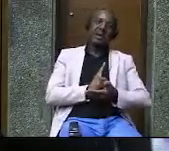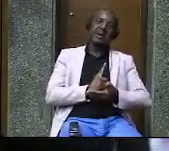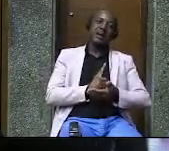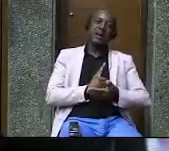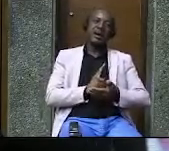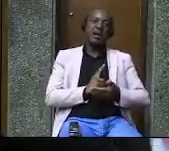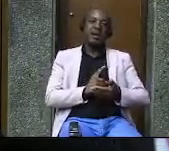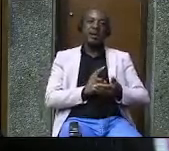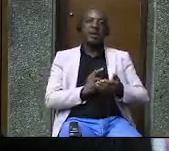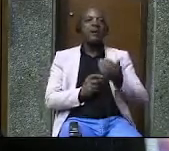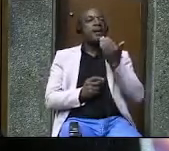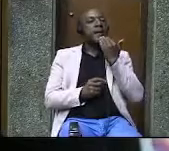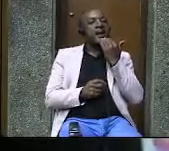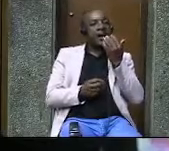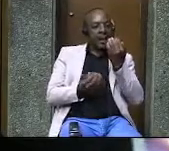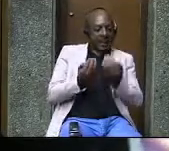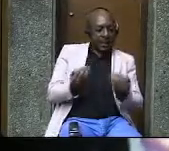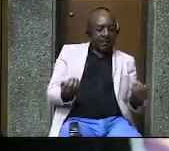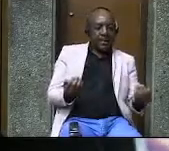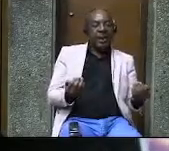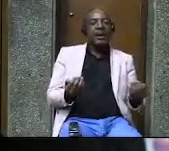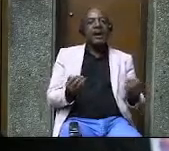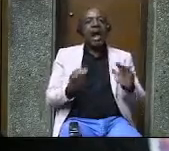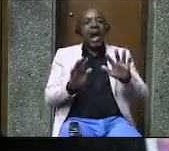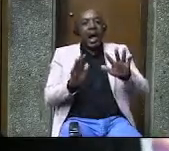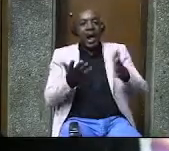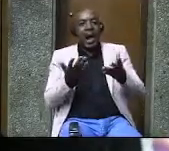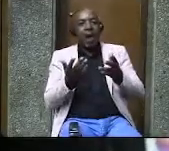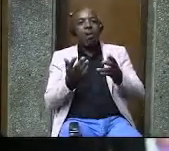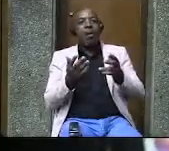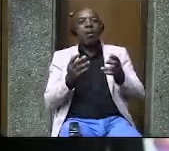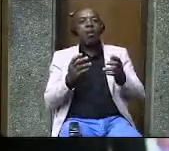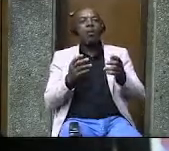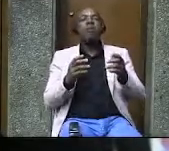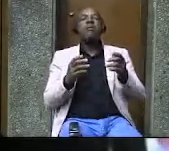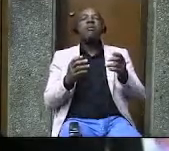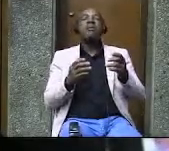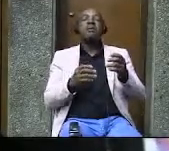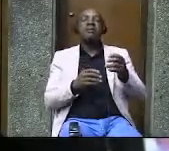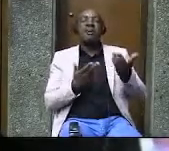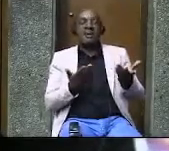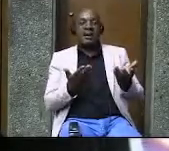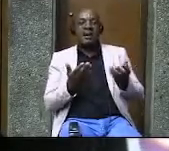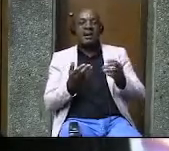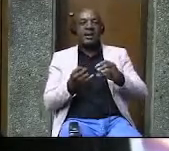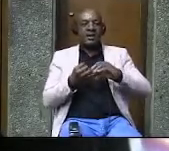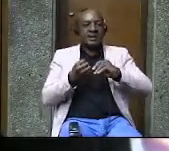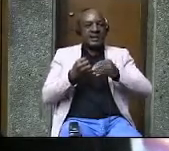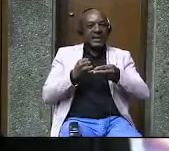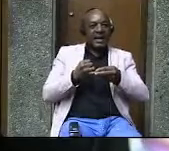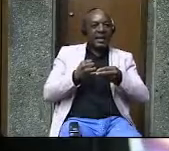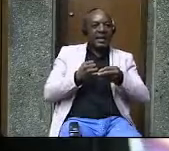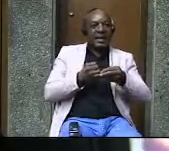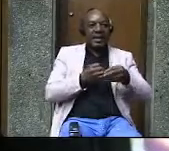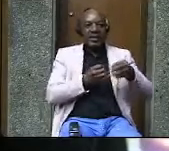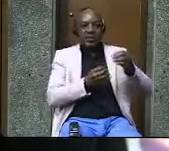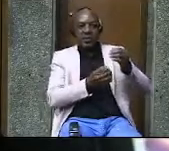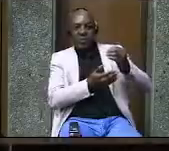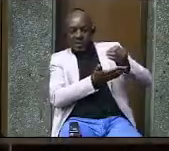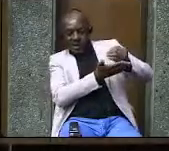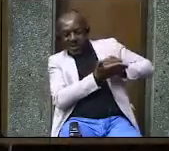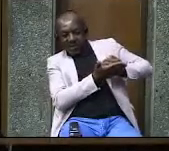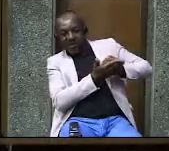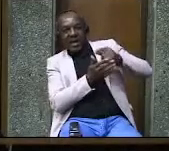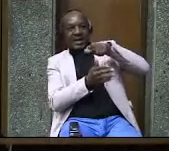act. And how do we secure the protecting of our people and the future of our people? Thank you.